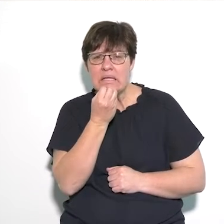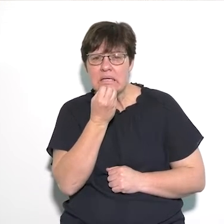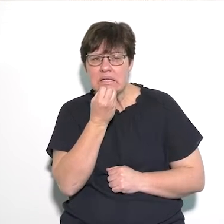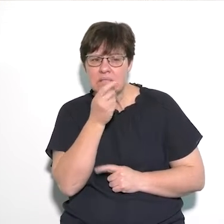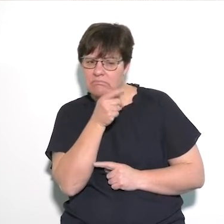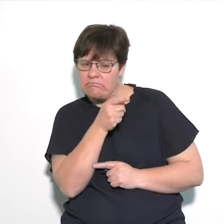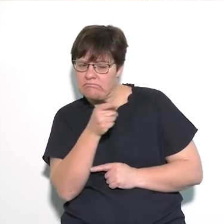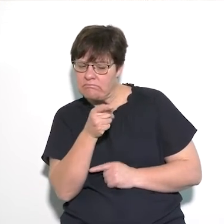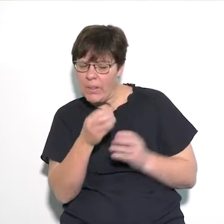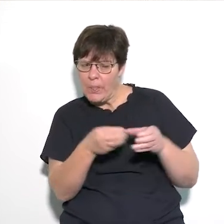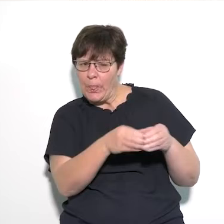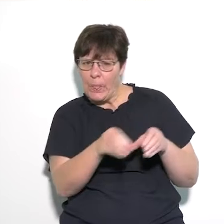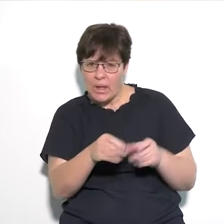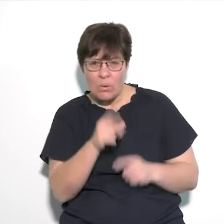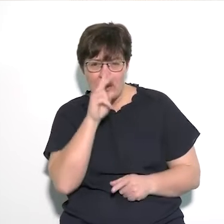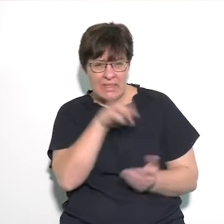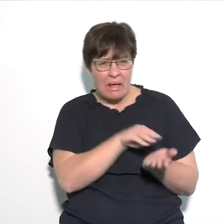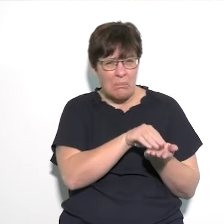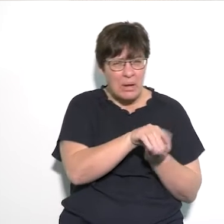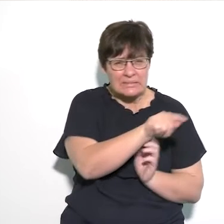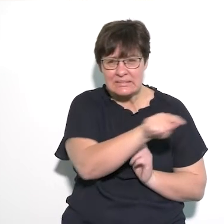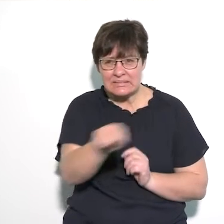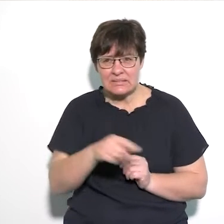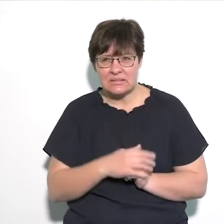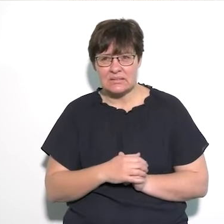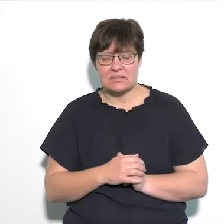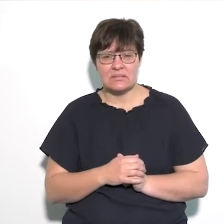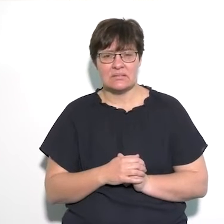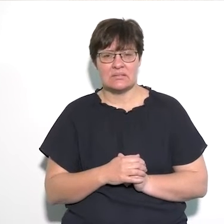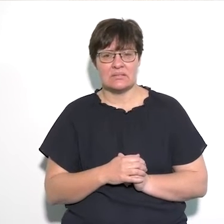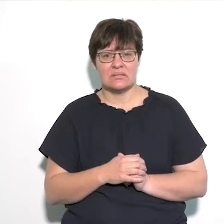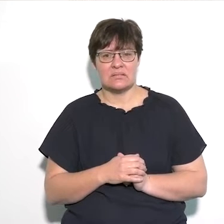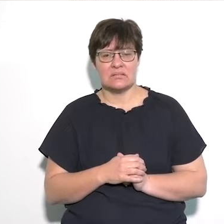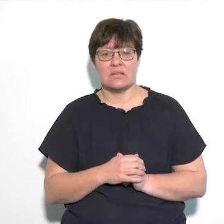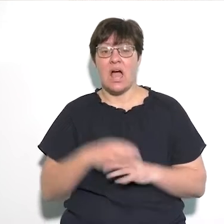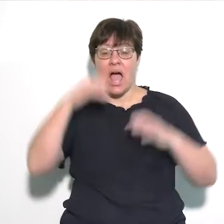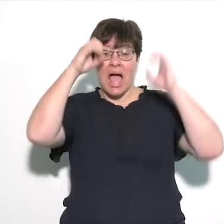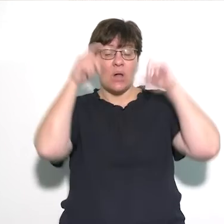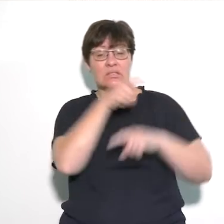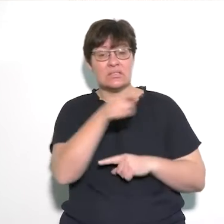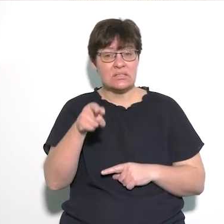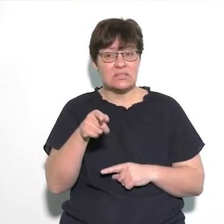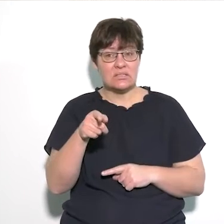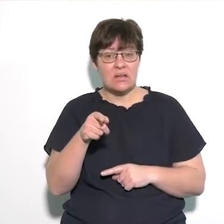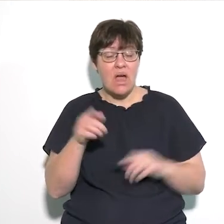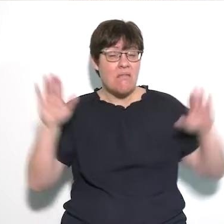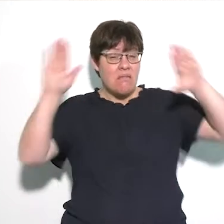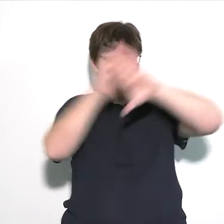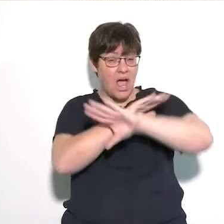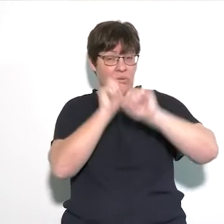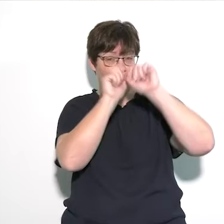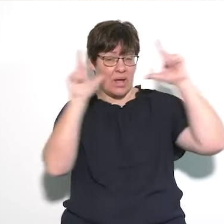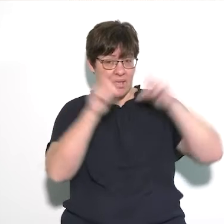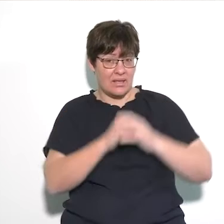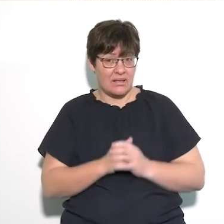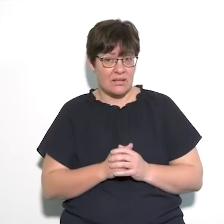see as vermin. Rats, mice, and even snakes. Owls are awake at night.